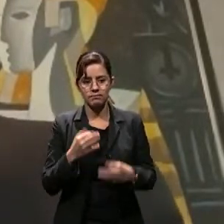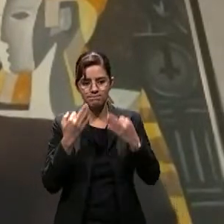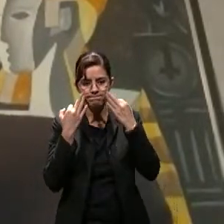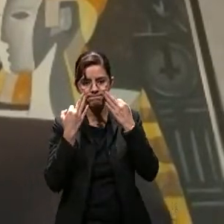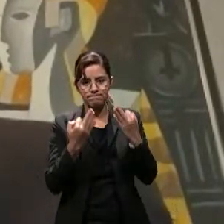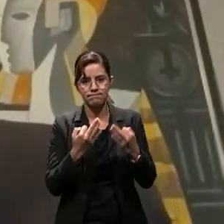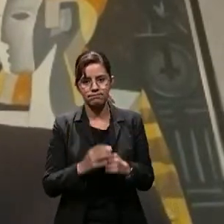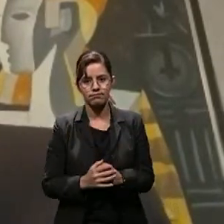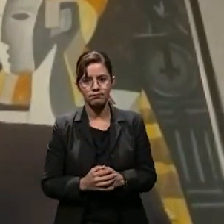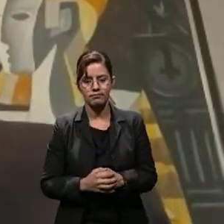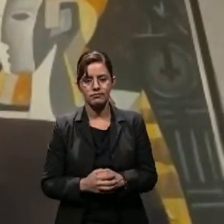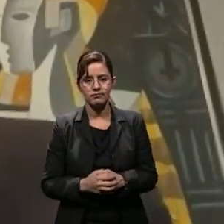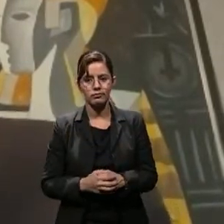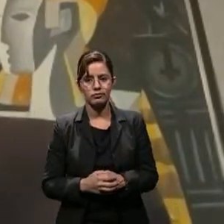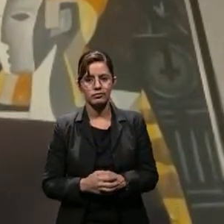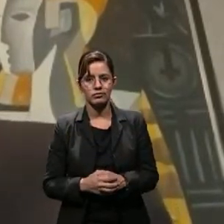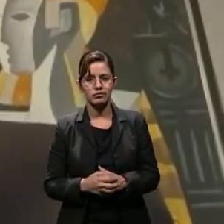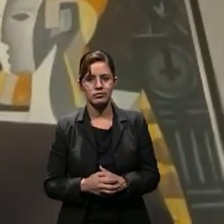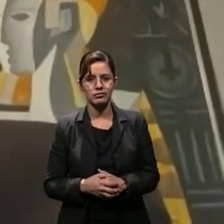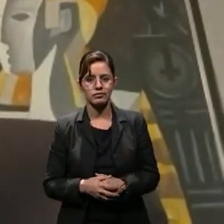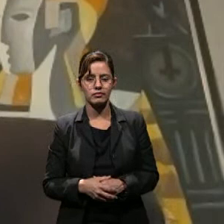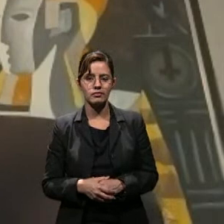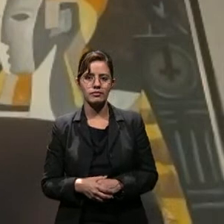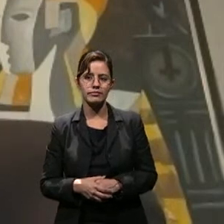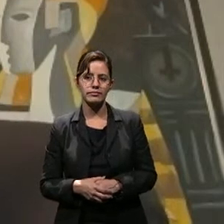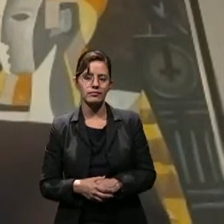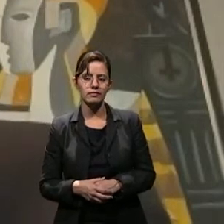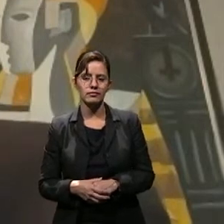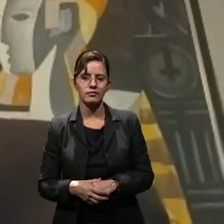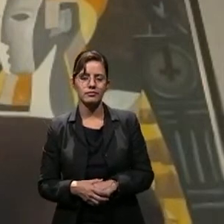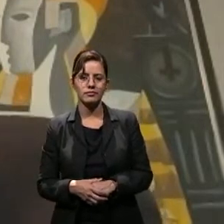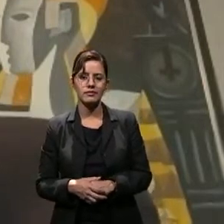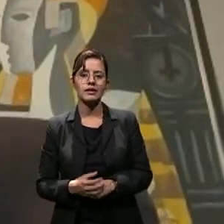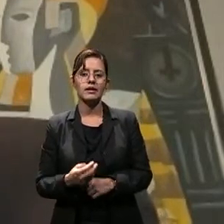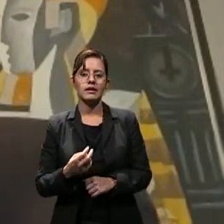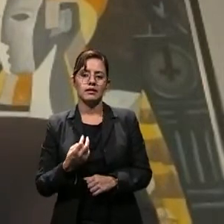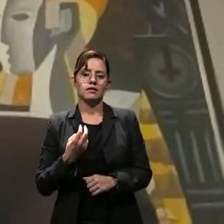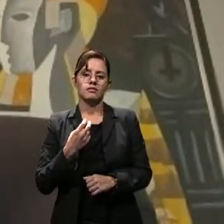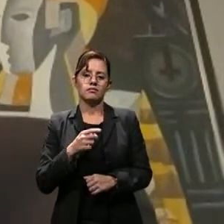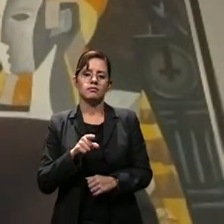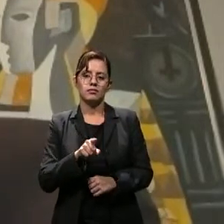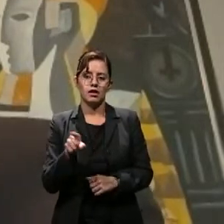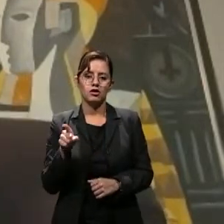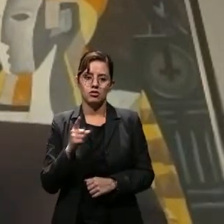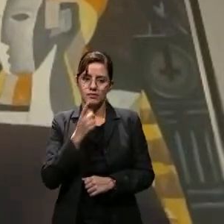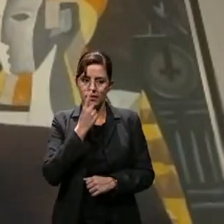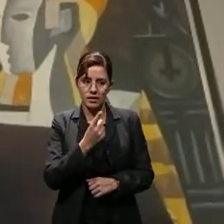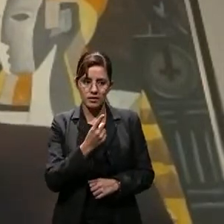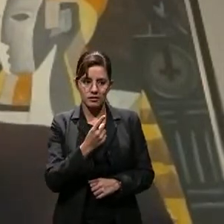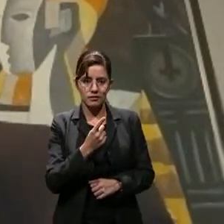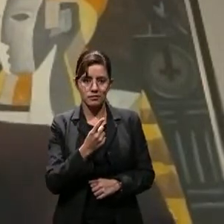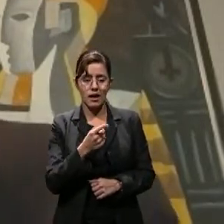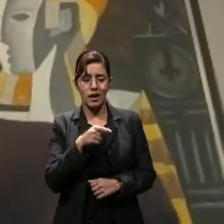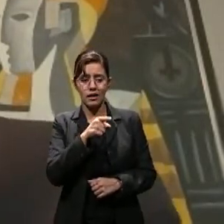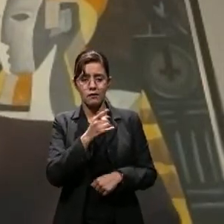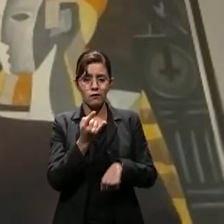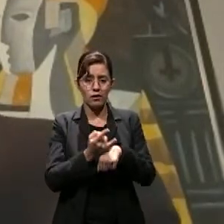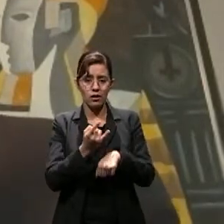reality. And these feed this idea of the narrative of